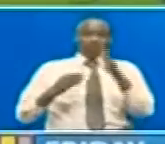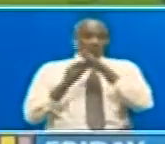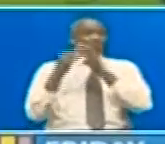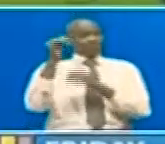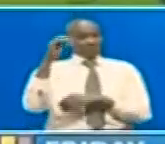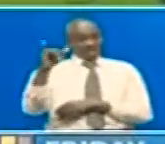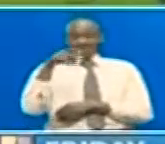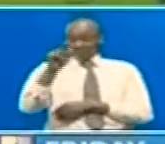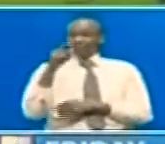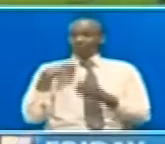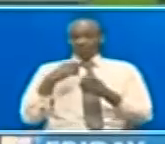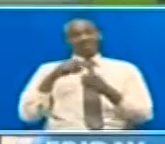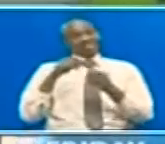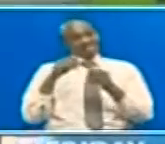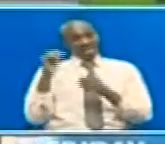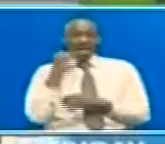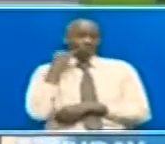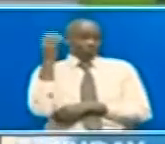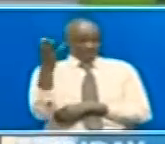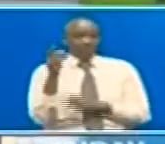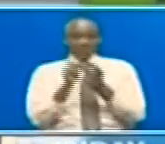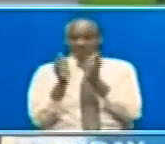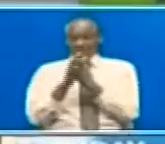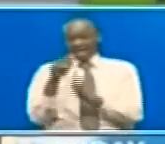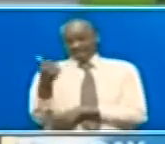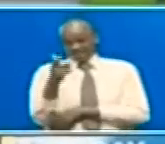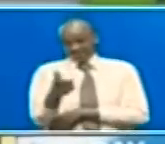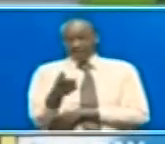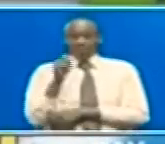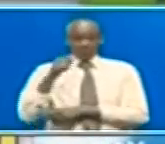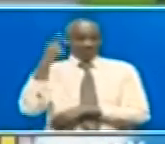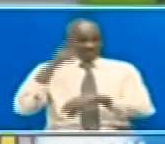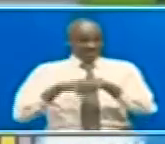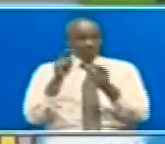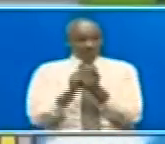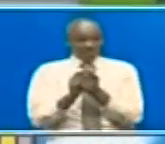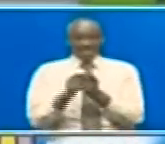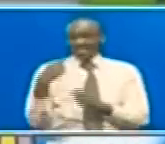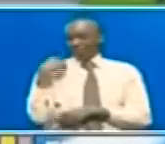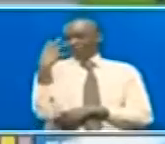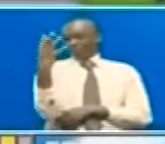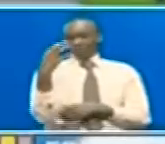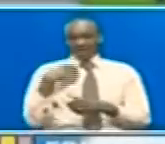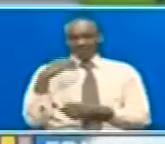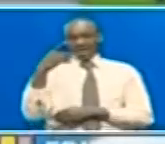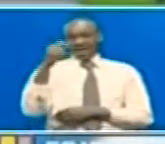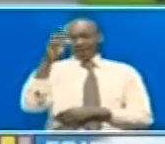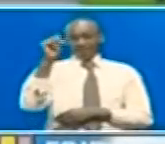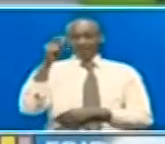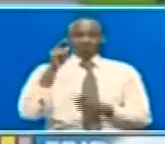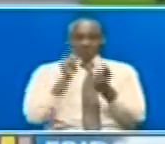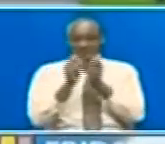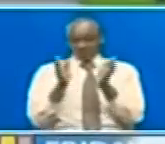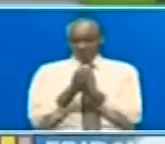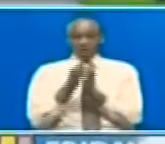home to Lunchbar Queens at Nakuru Club. With the top three guaranteed a spot in the next round, fourth-place contenders Kabra Sugar will be facing homeboys in